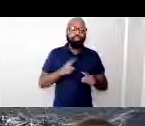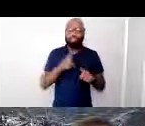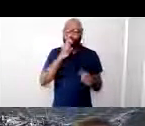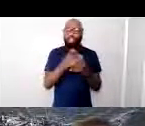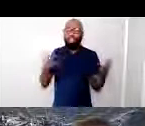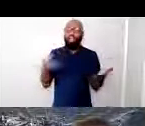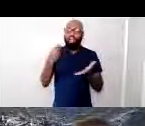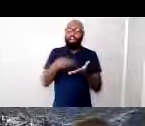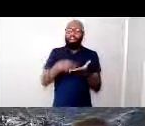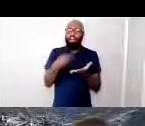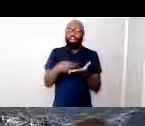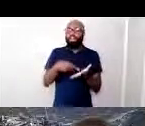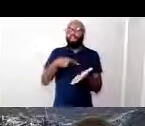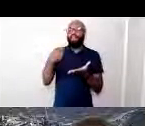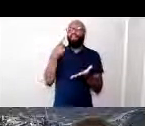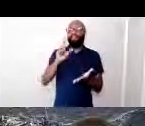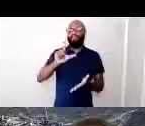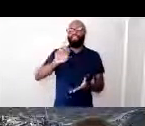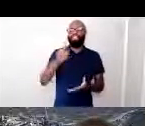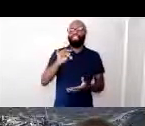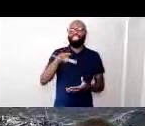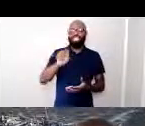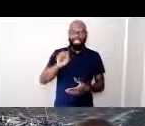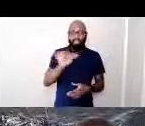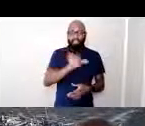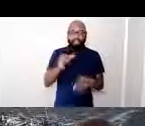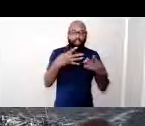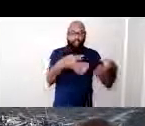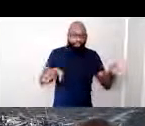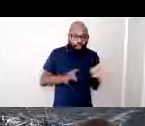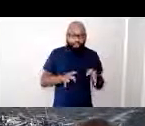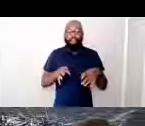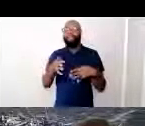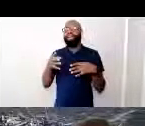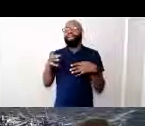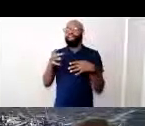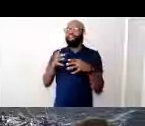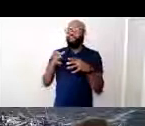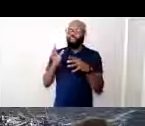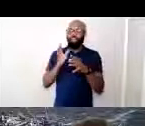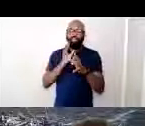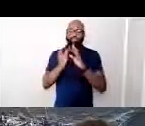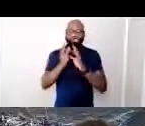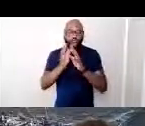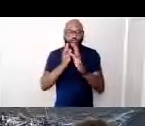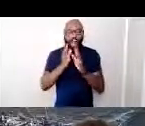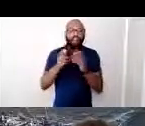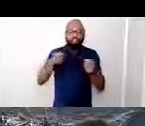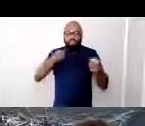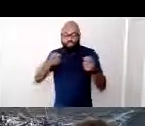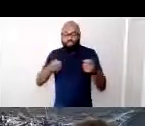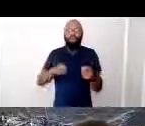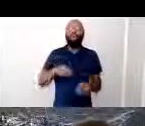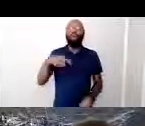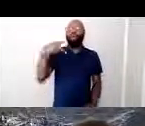for the logistical costs, you know, whether that's, you know, the barricades, the traffic enforcement, you know, porta potties, you know, you name it, all the things you need to put